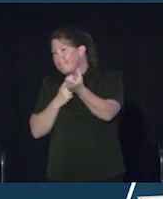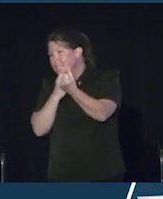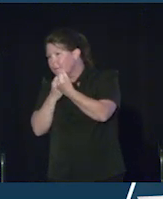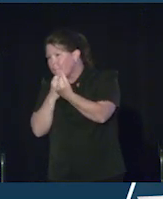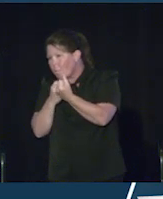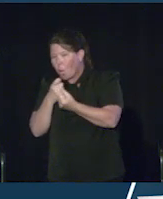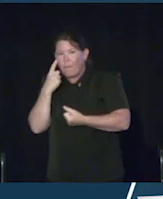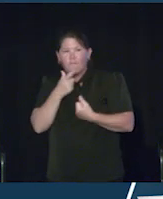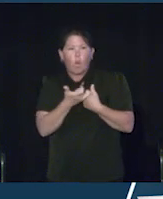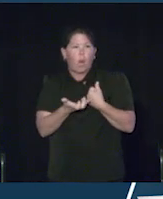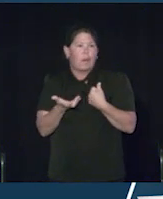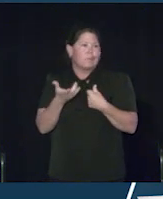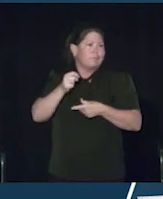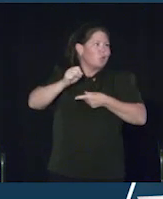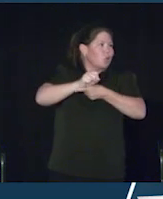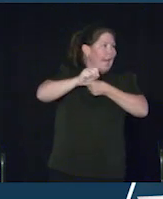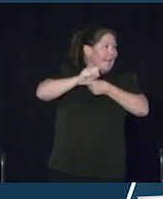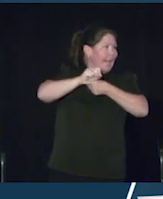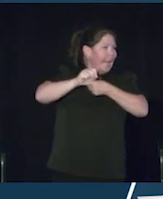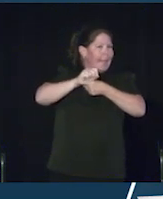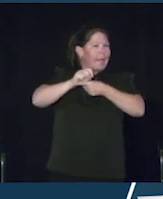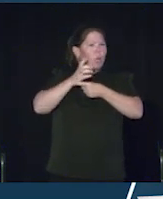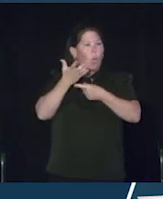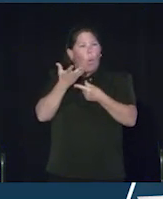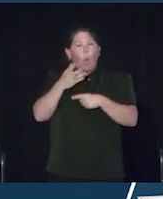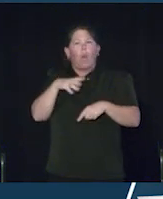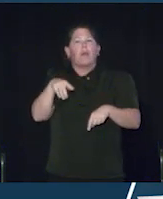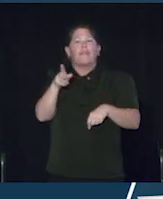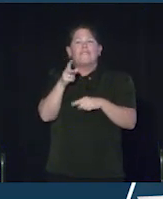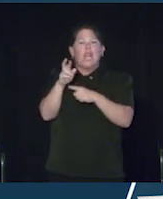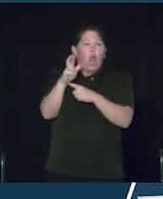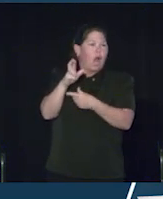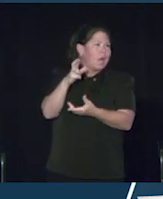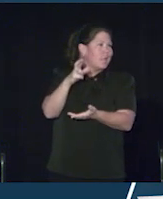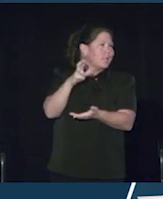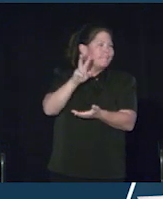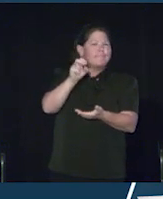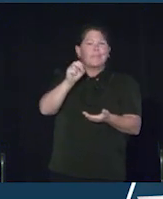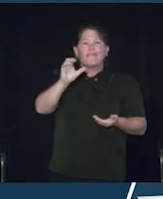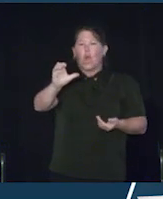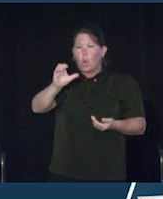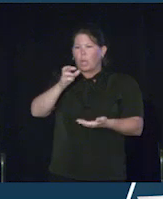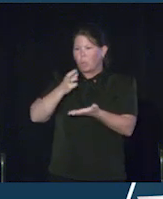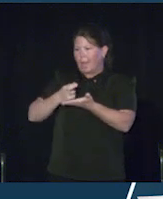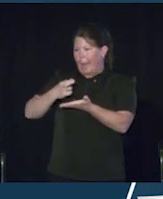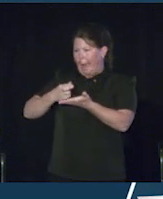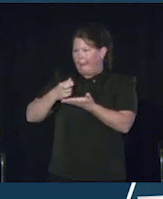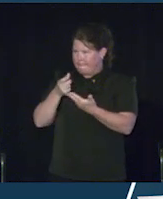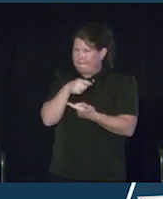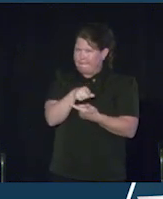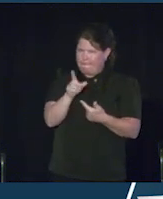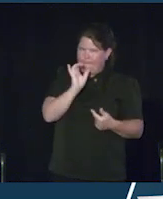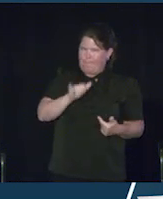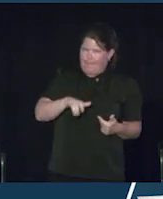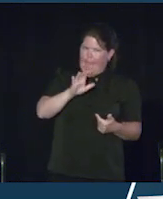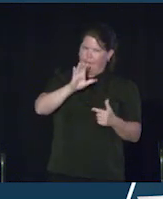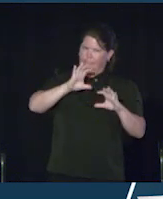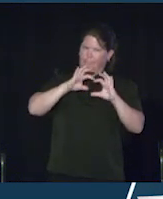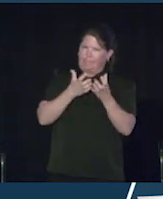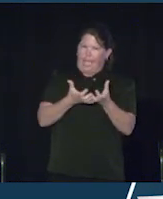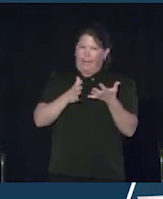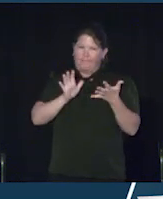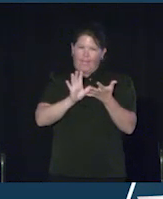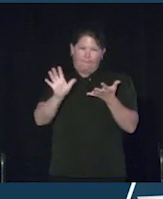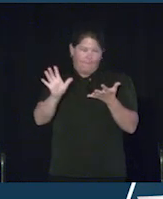adult day training or pre-vocational type services or voc rehab, those would be in category 5.